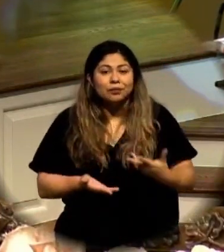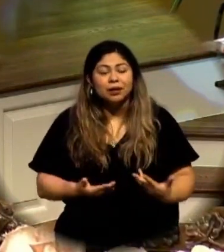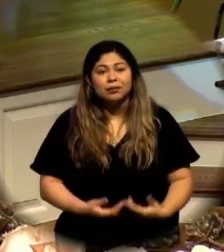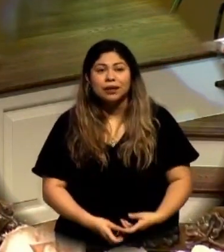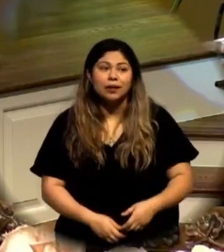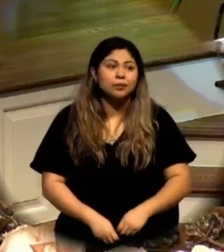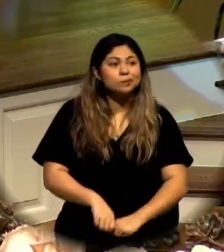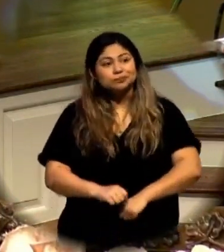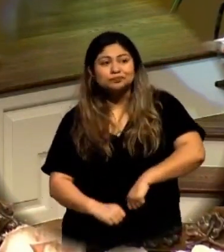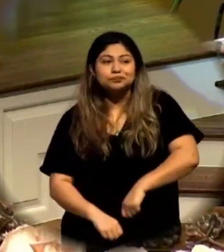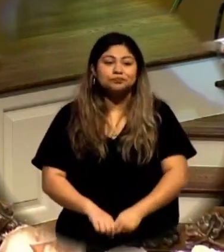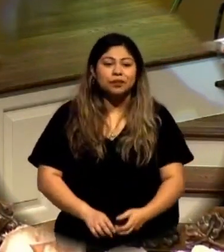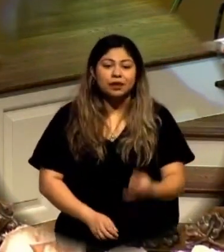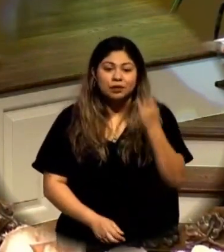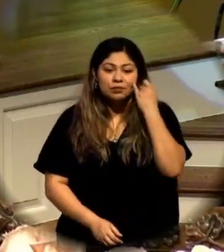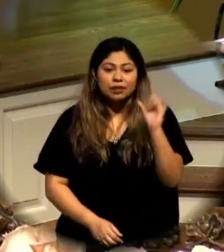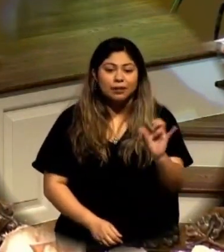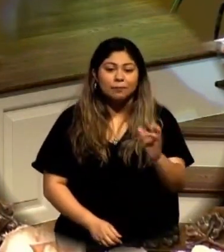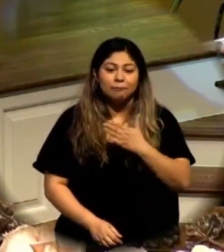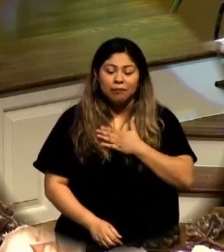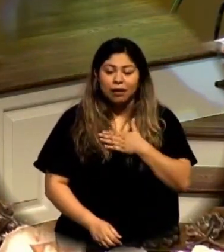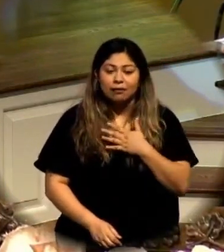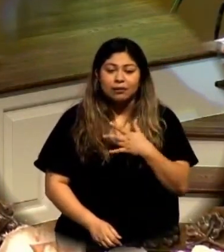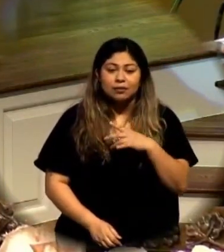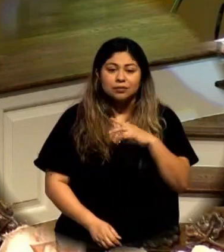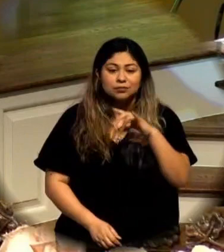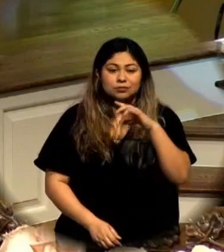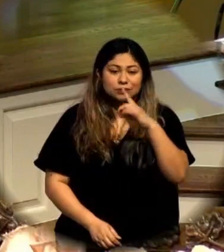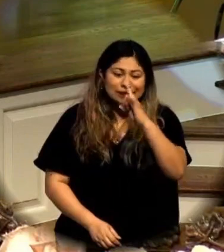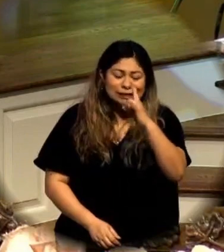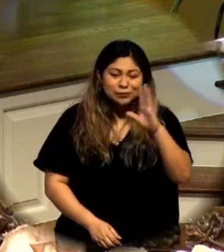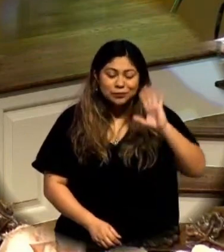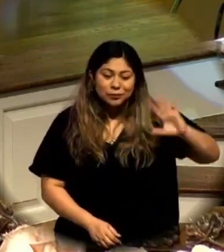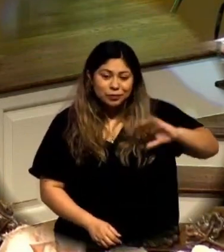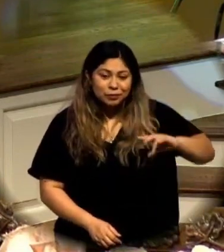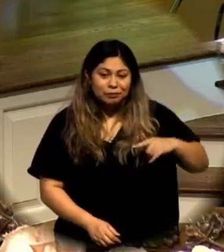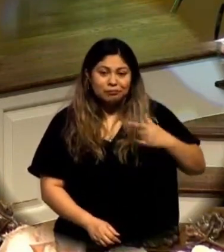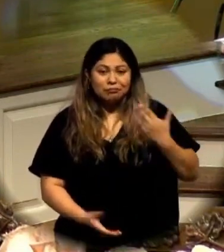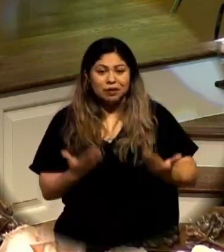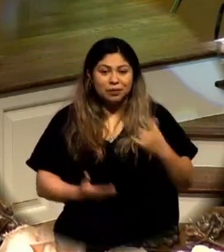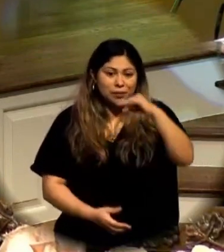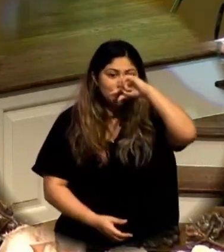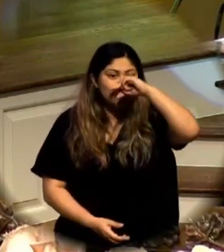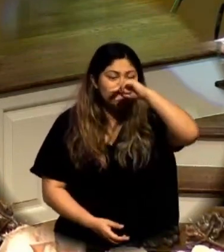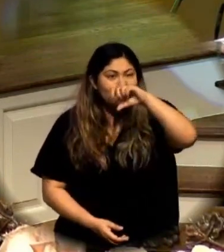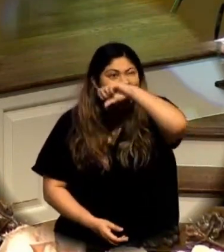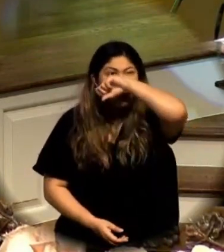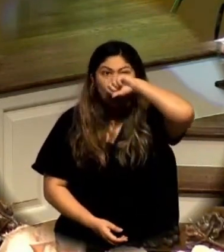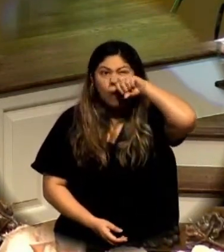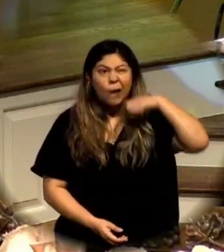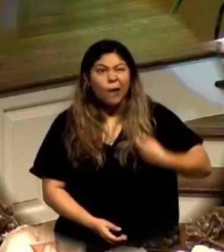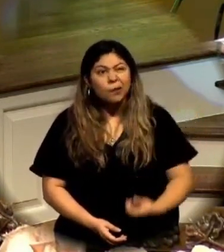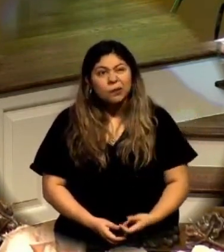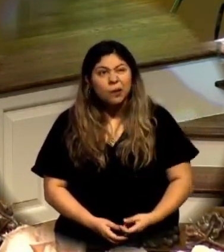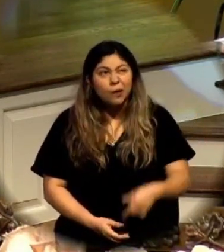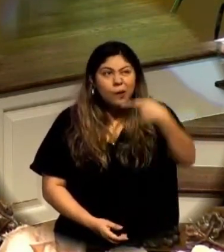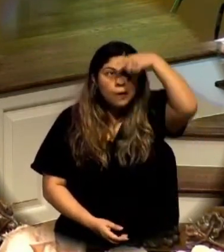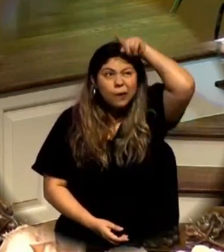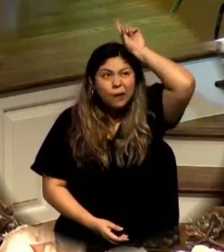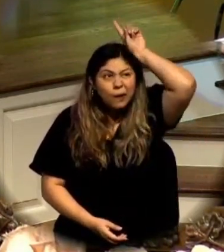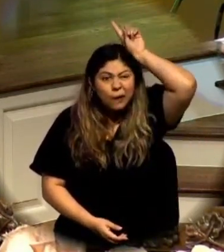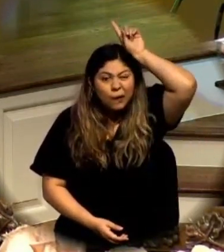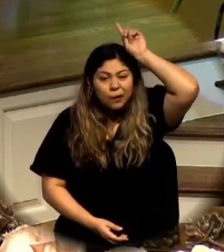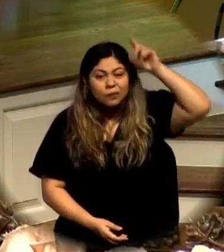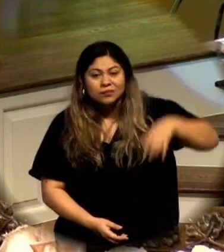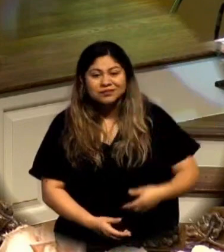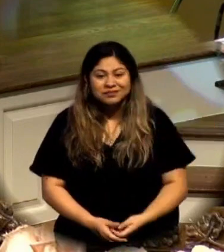You know, if he's like my kids when they were little, there's boogers smeared across his face. You know, he's got the cowlick lifting up. I mean, this is not a